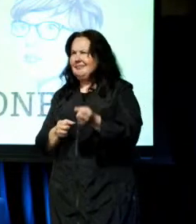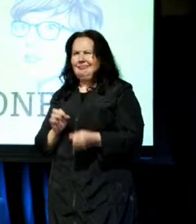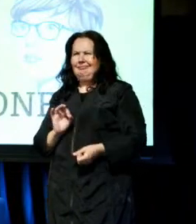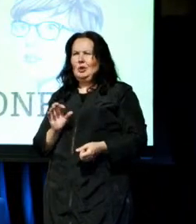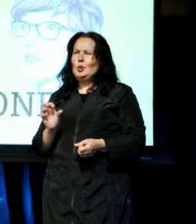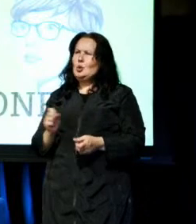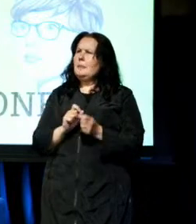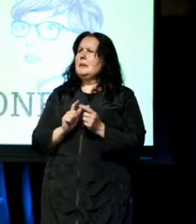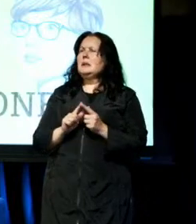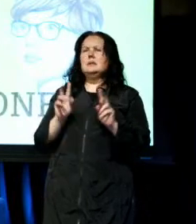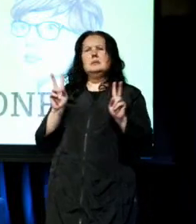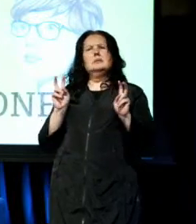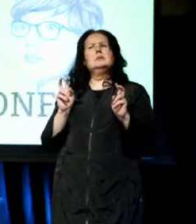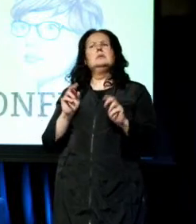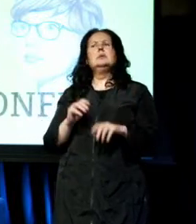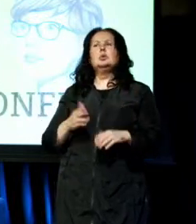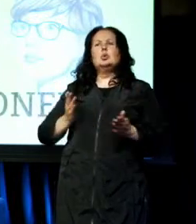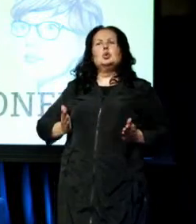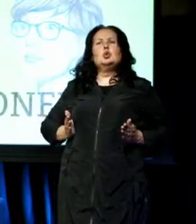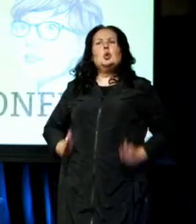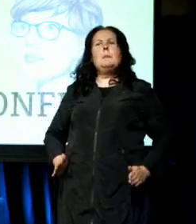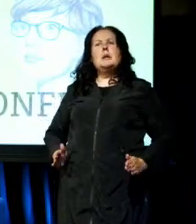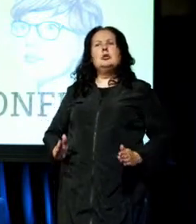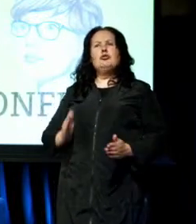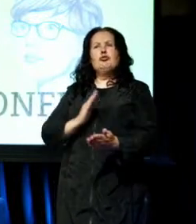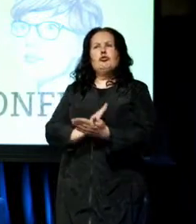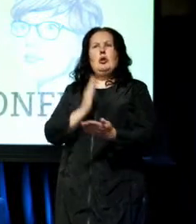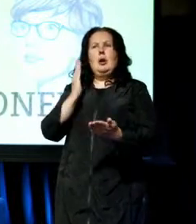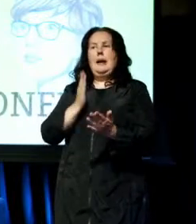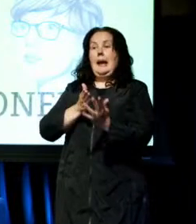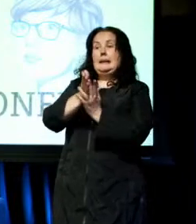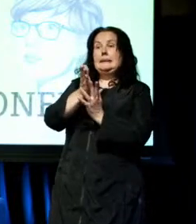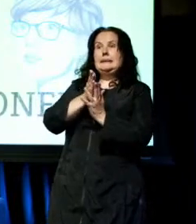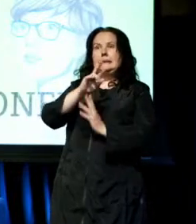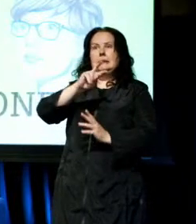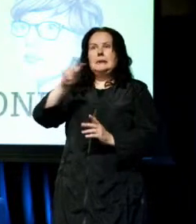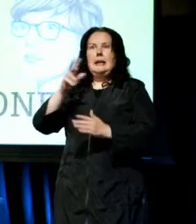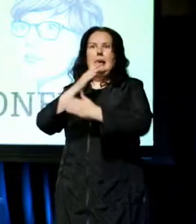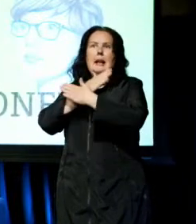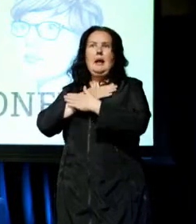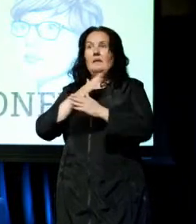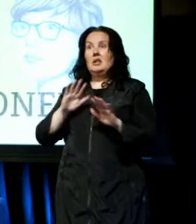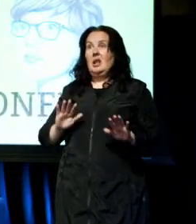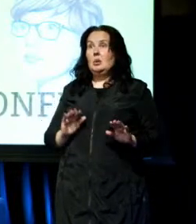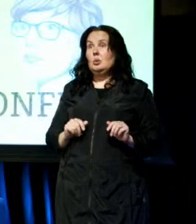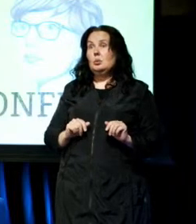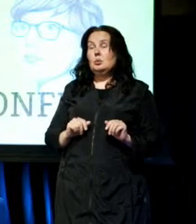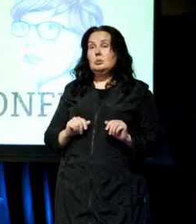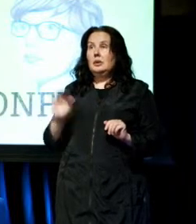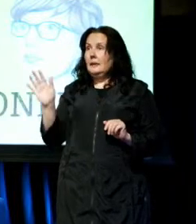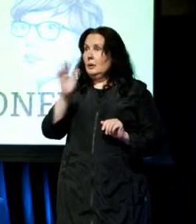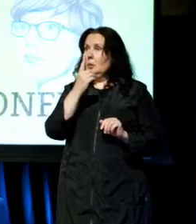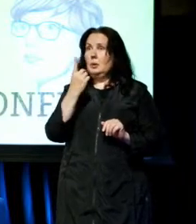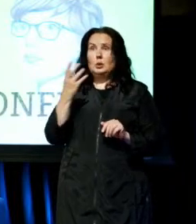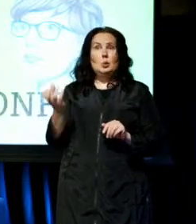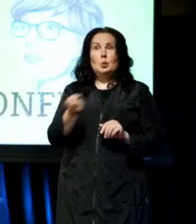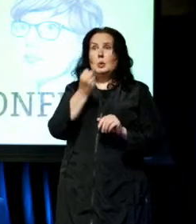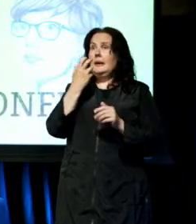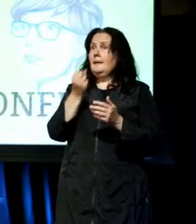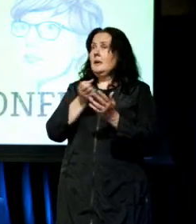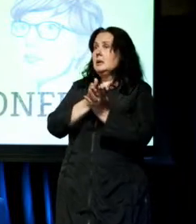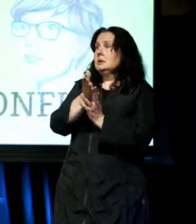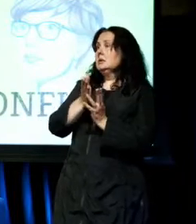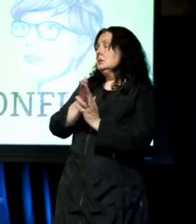human right. Access is love. And you should just, everybody should have access.